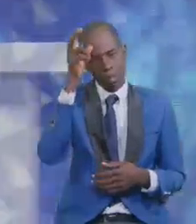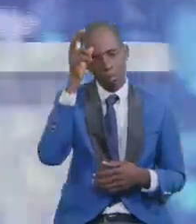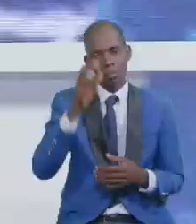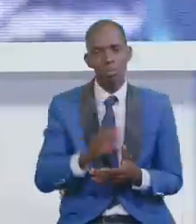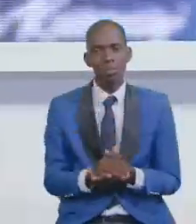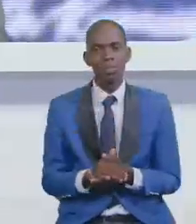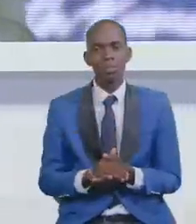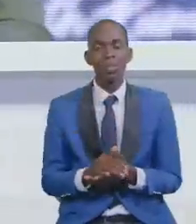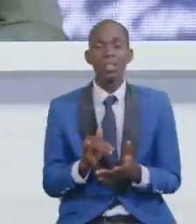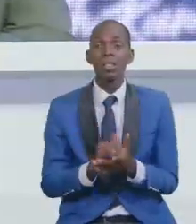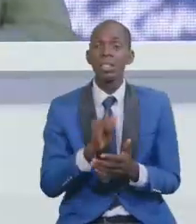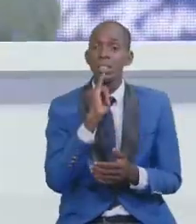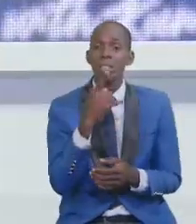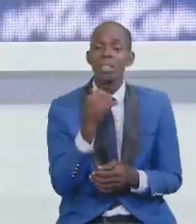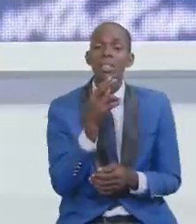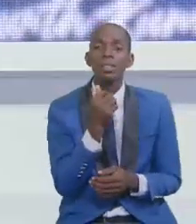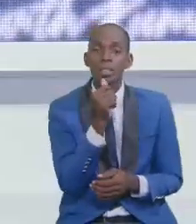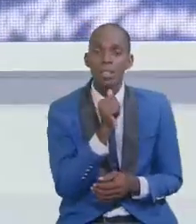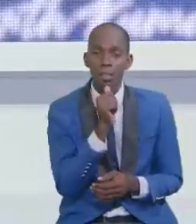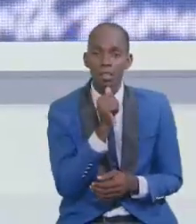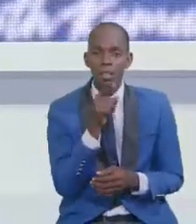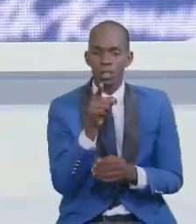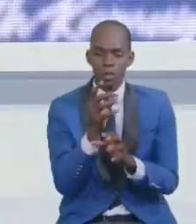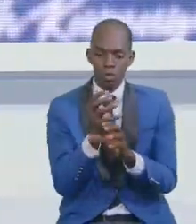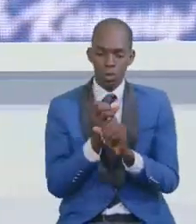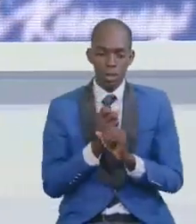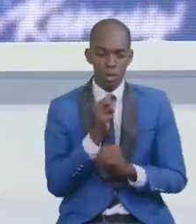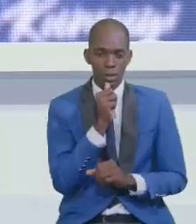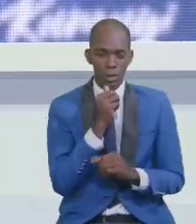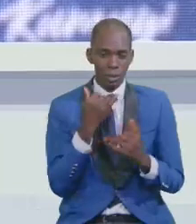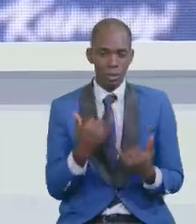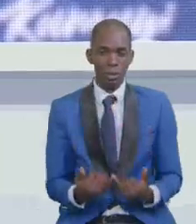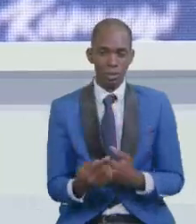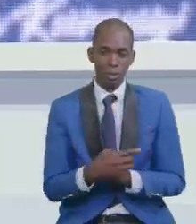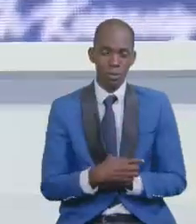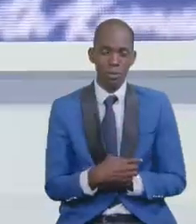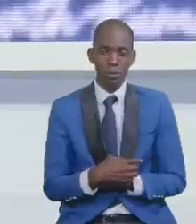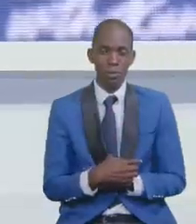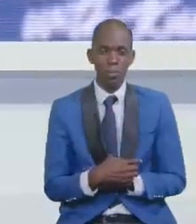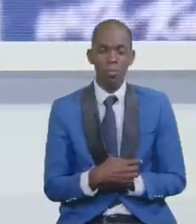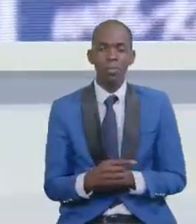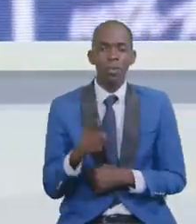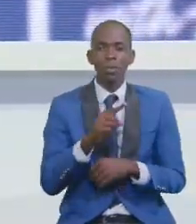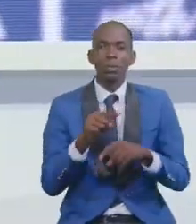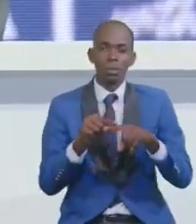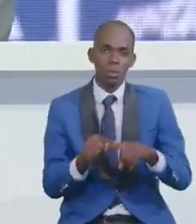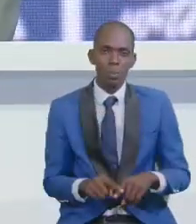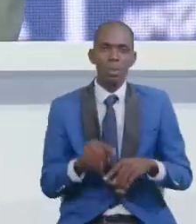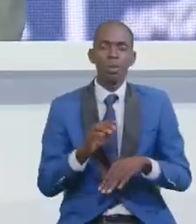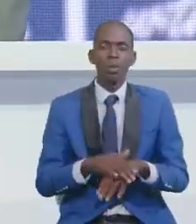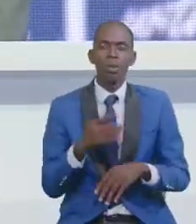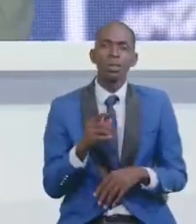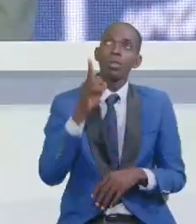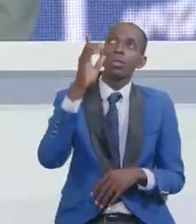That's the secret. You get the secret today. You rely on the God of heaven.